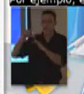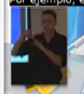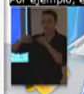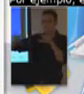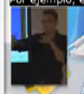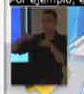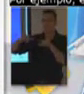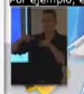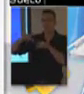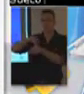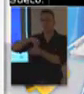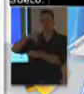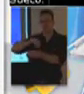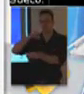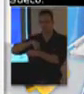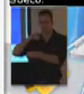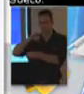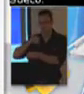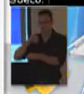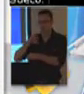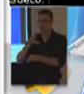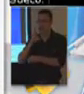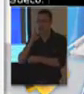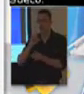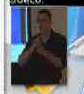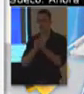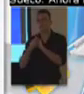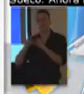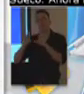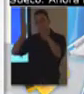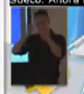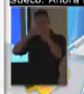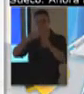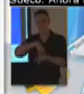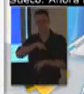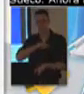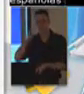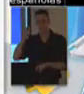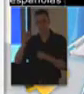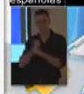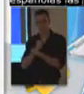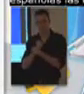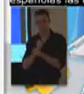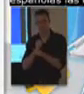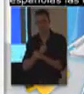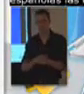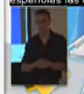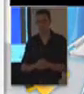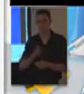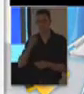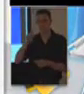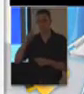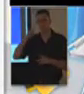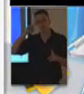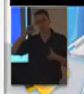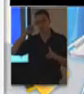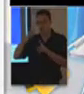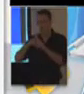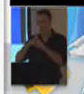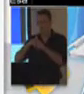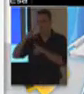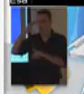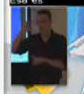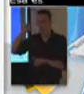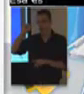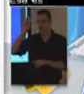was Sweden in the Nocel rooms, I think they were, but right now these are Spanish companies that produce them. And this is one of